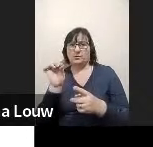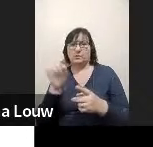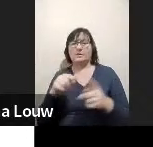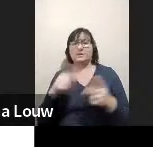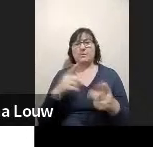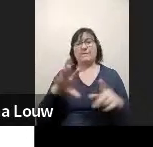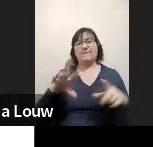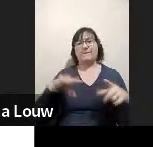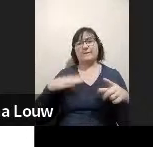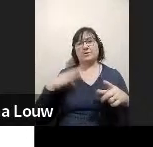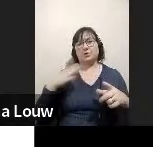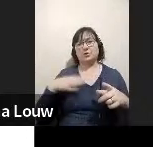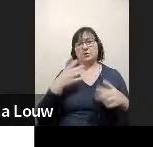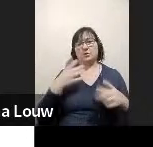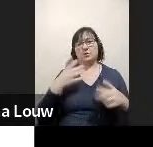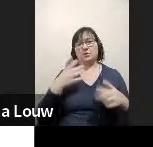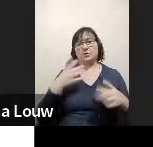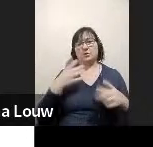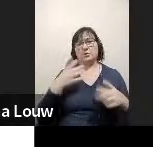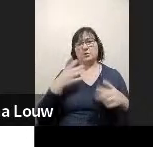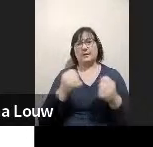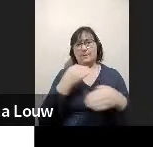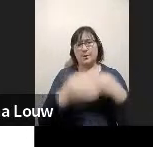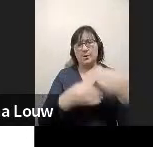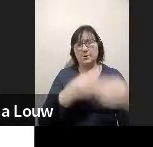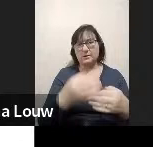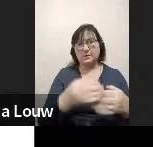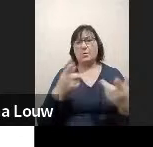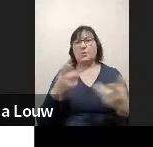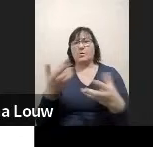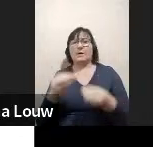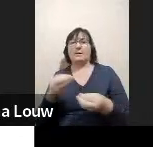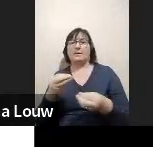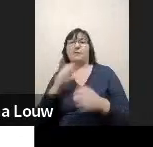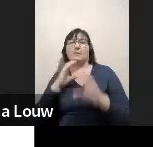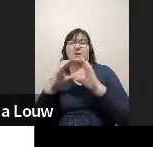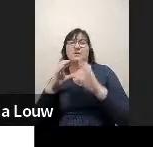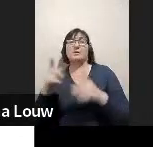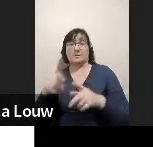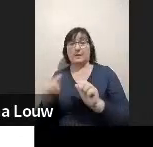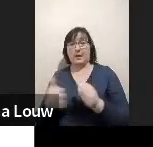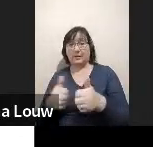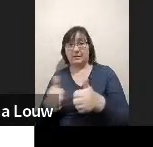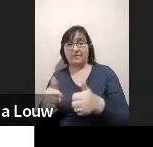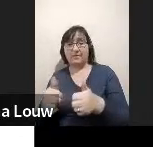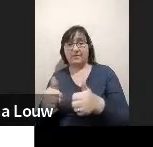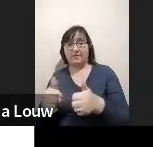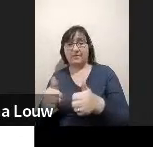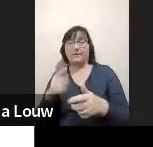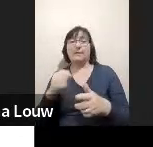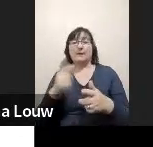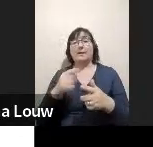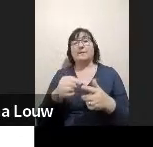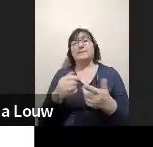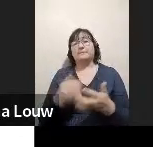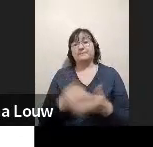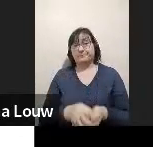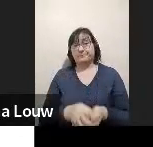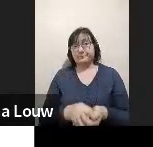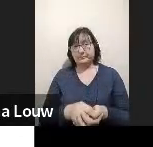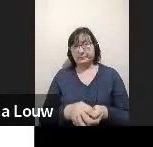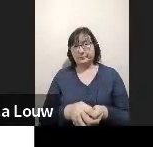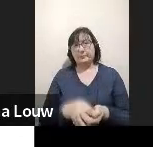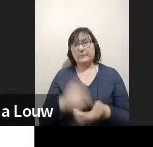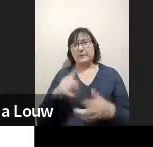would receive communication whether it's been activated, accepted, or rejected itself. The other challenges that we also experience